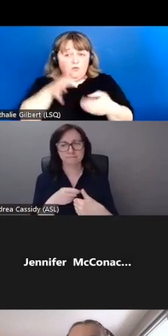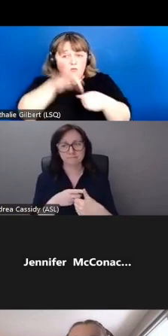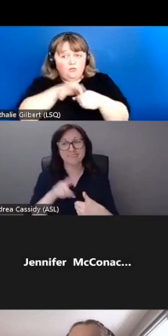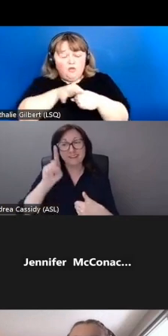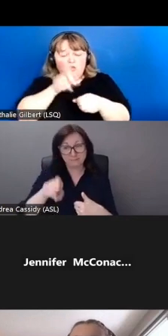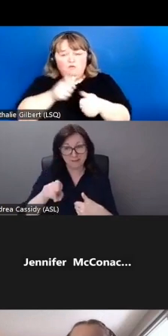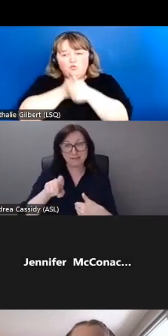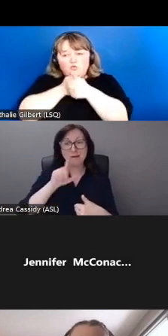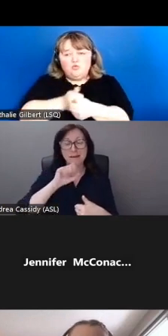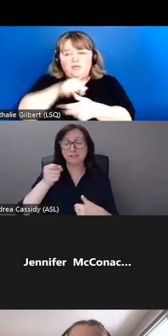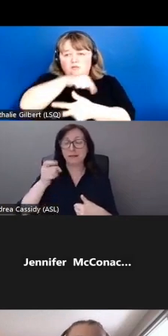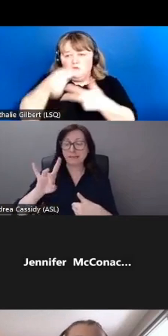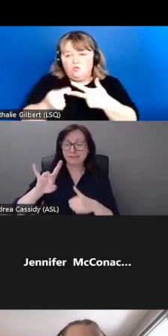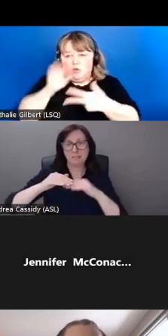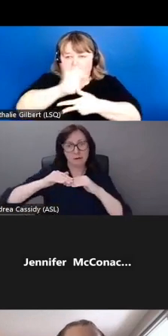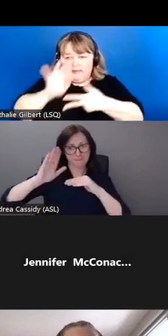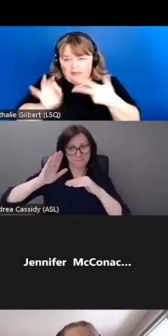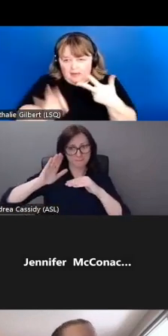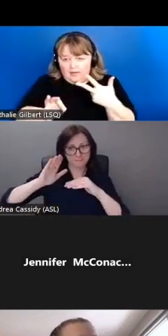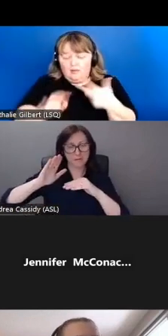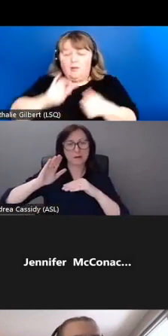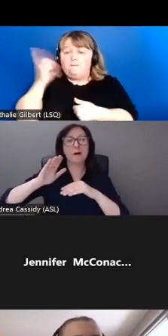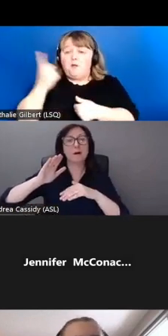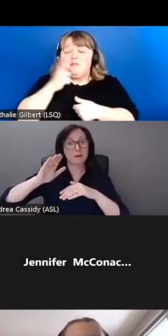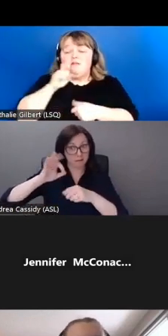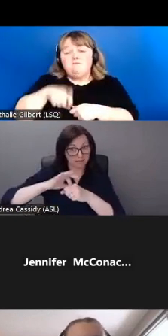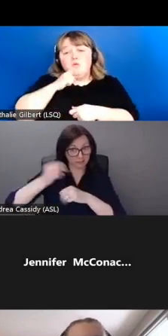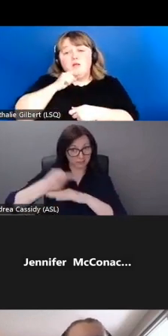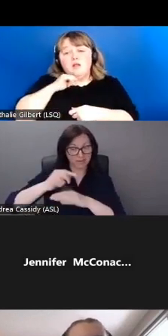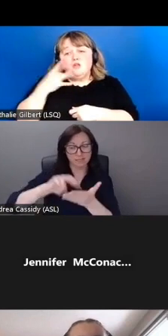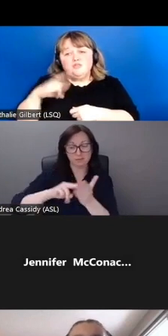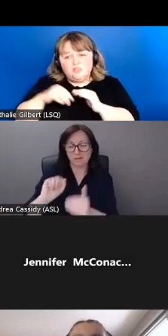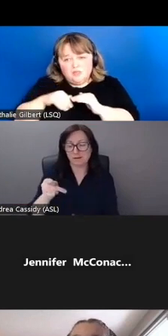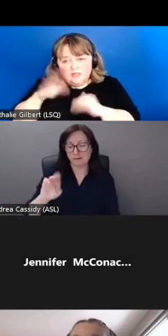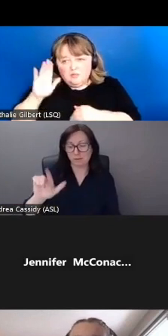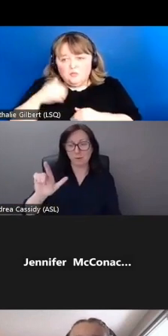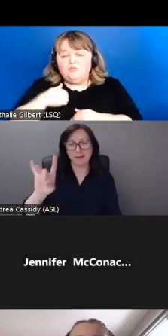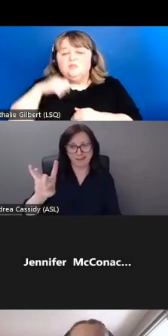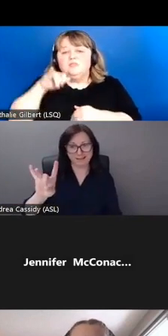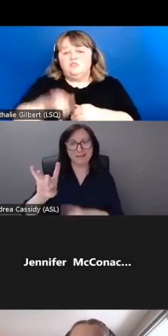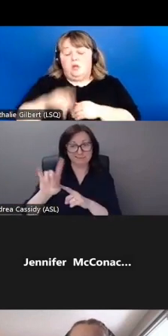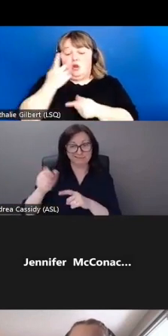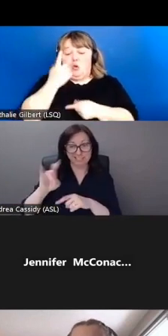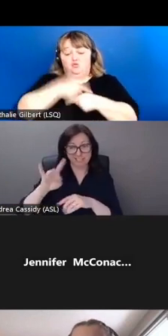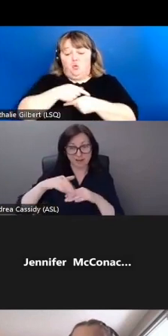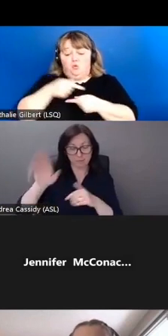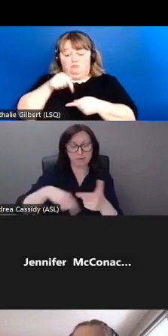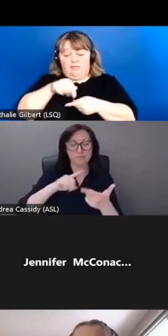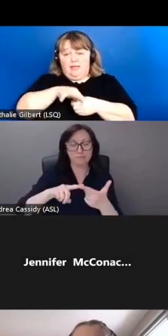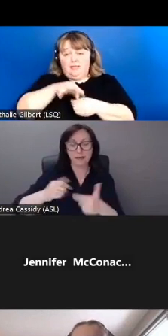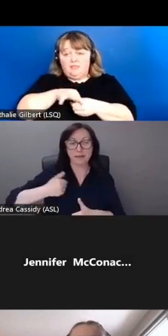at least 18 years of age on election day, which is April 28th. You must be a Canadian